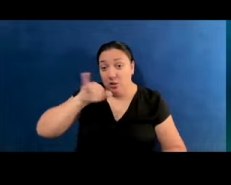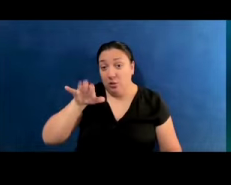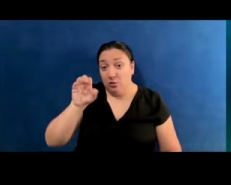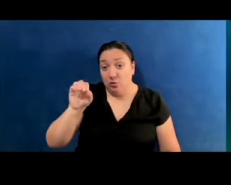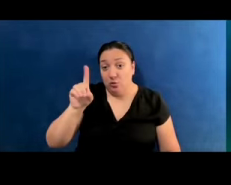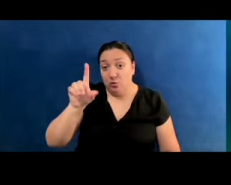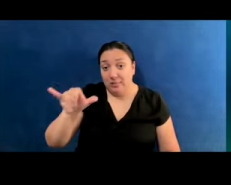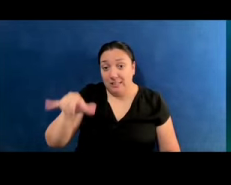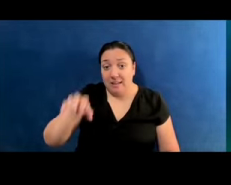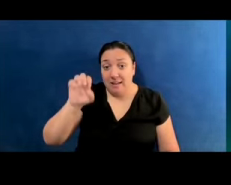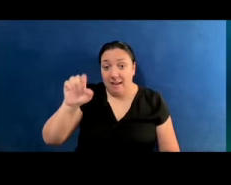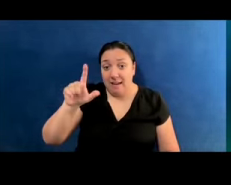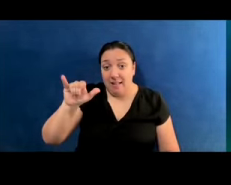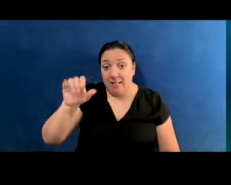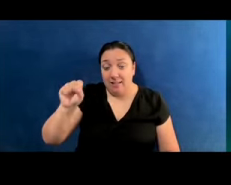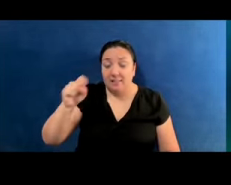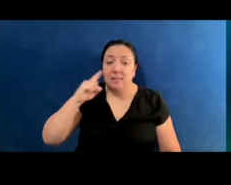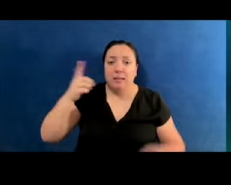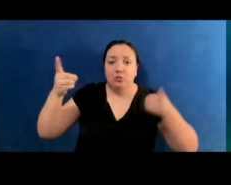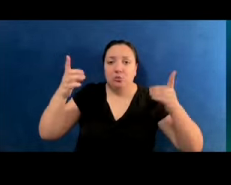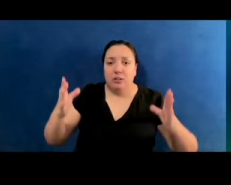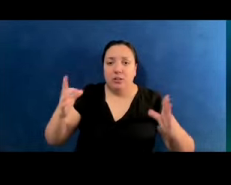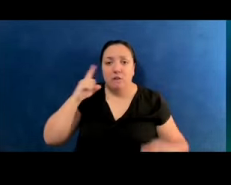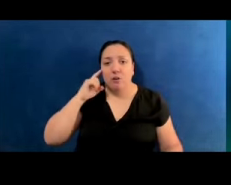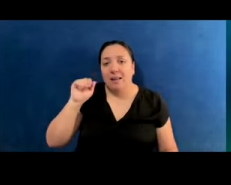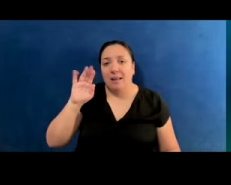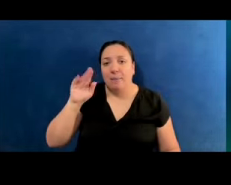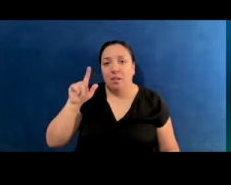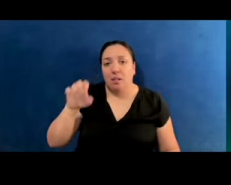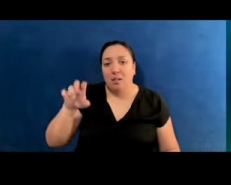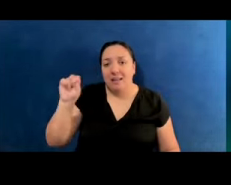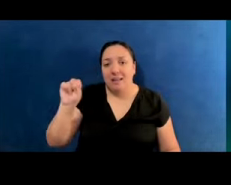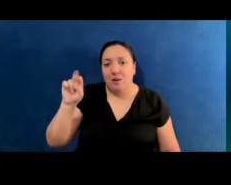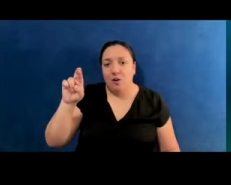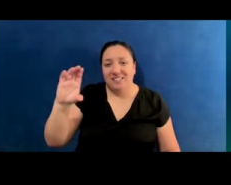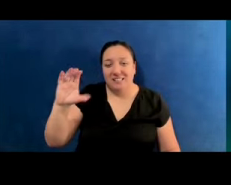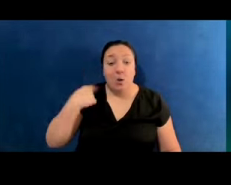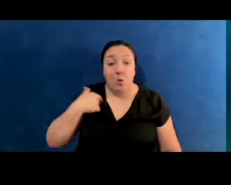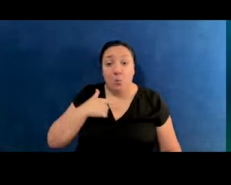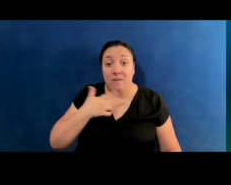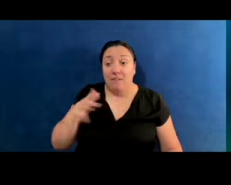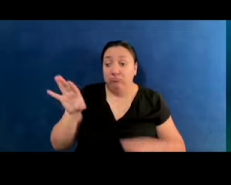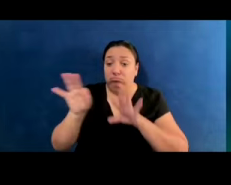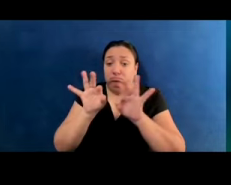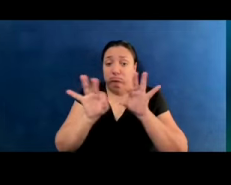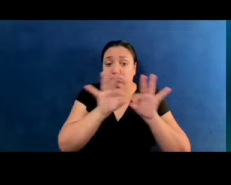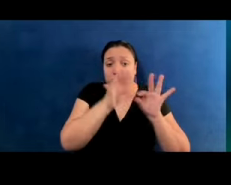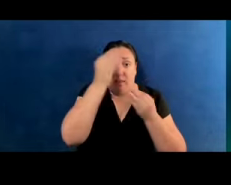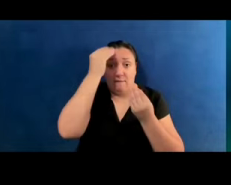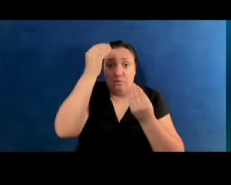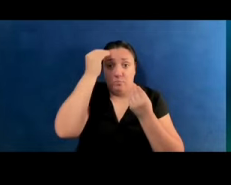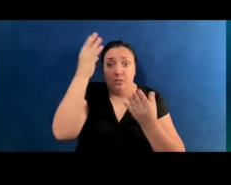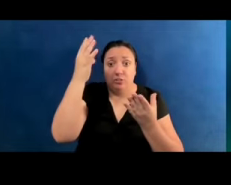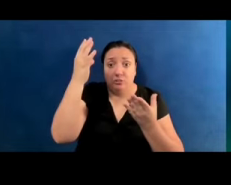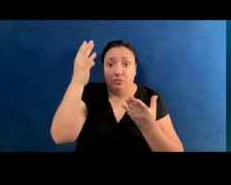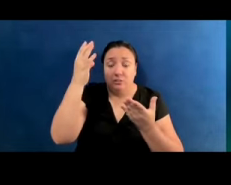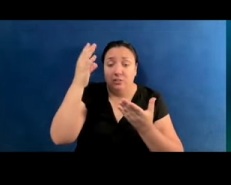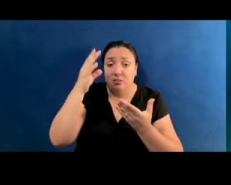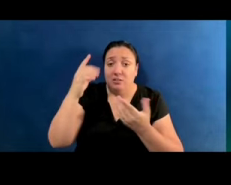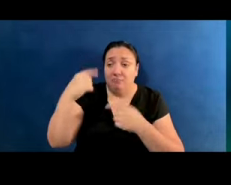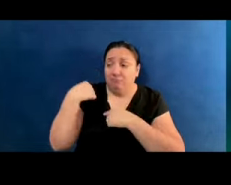am the director of the ABLE NRC, and we have curated a wide variety of materials since we were founded